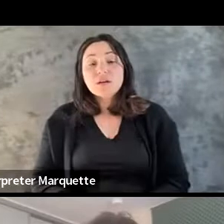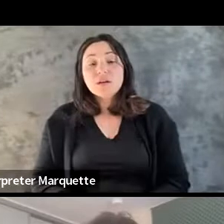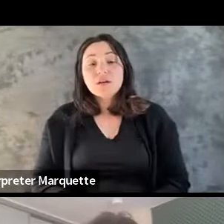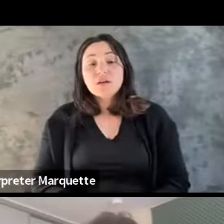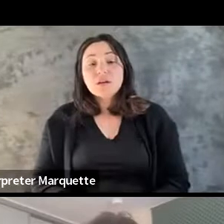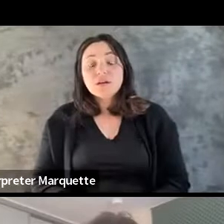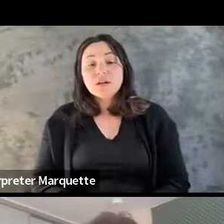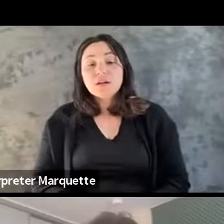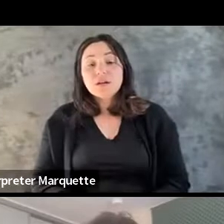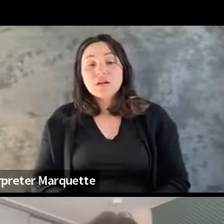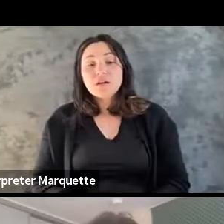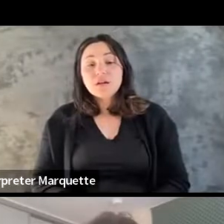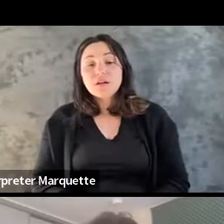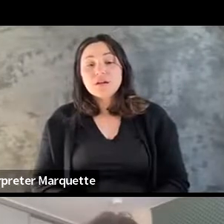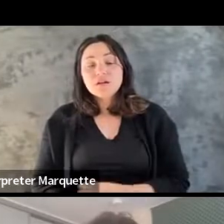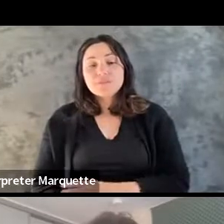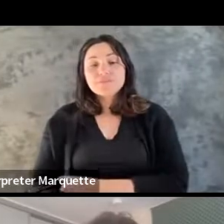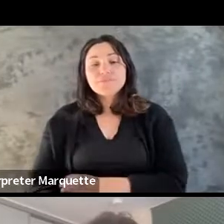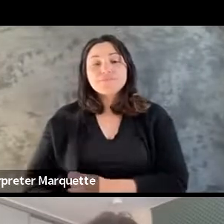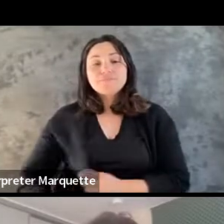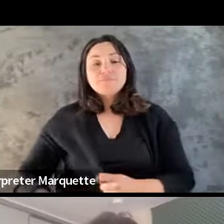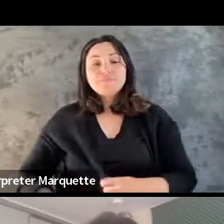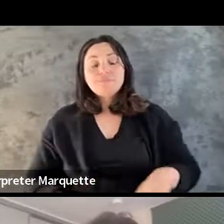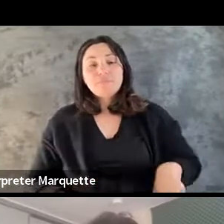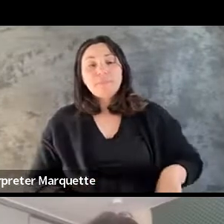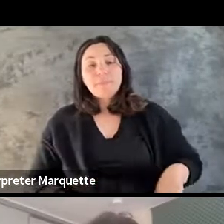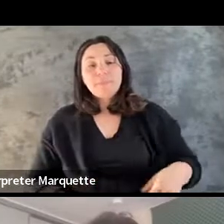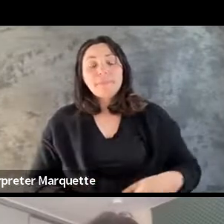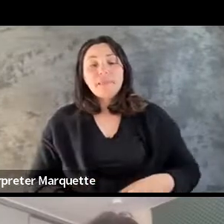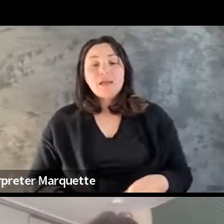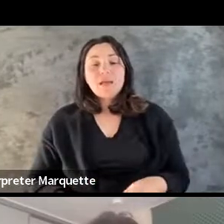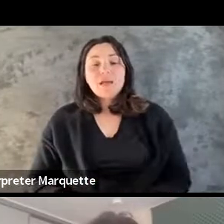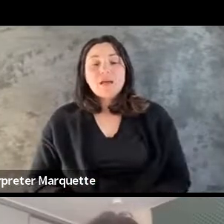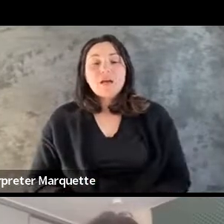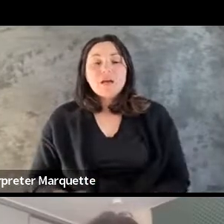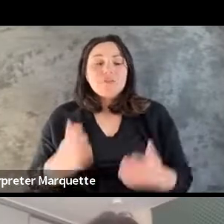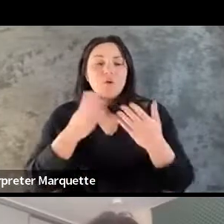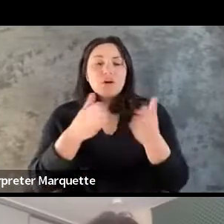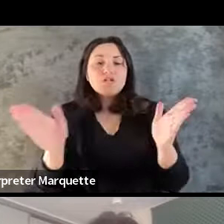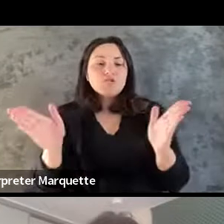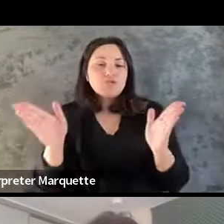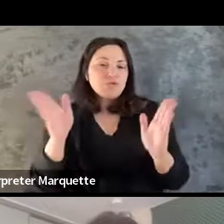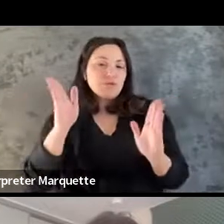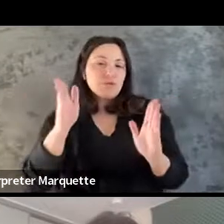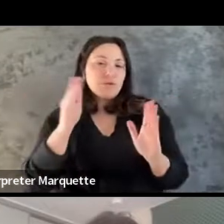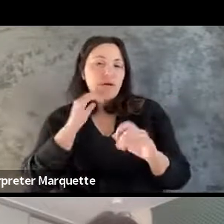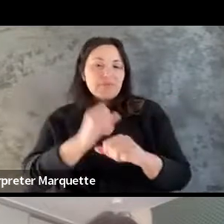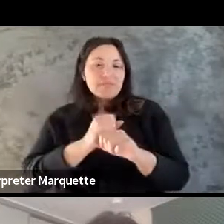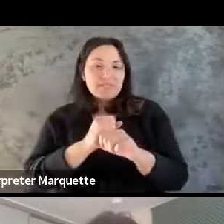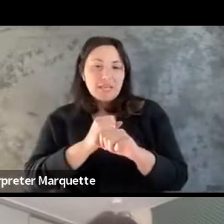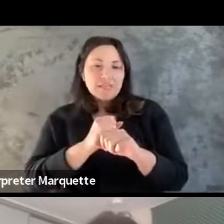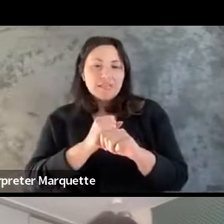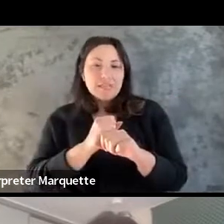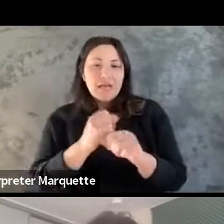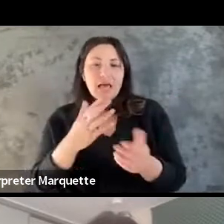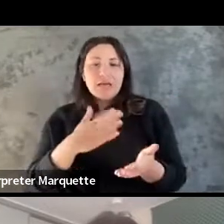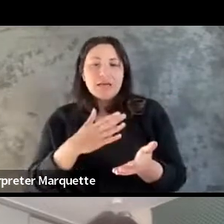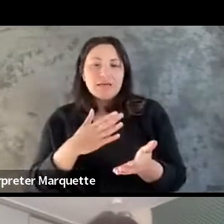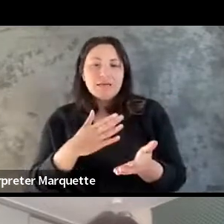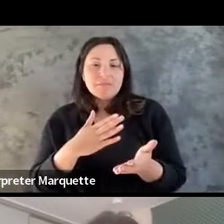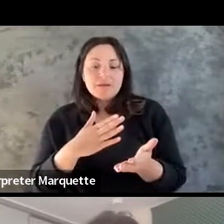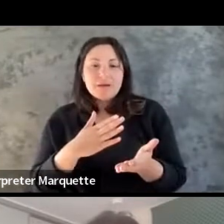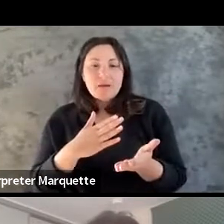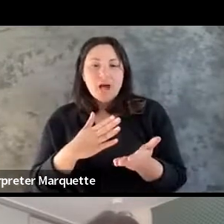remediation or lack of remediation about safety on a public call. I'd be happy to communicate with you directly about that. I'm not aware